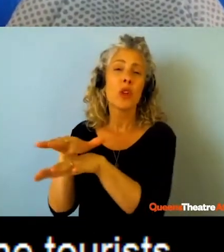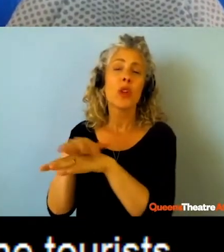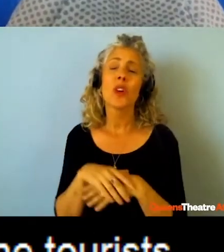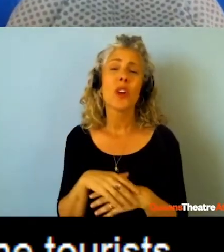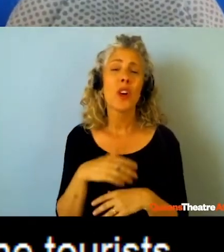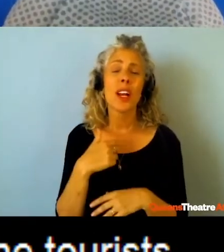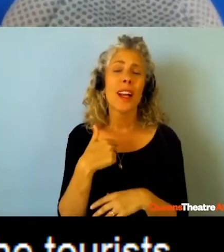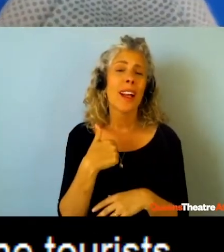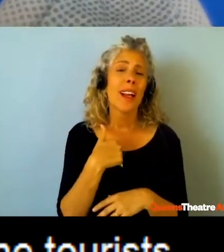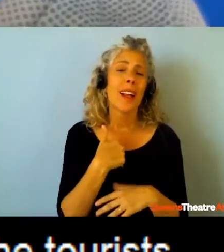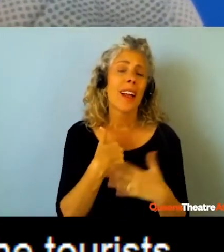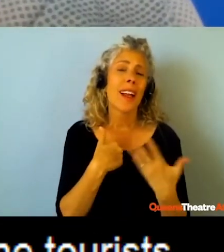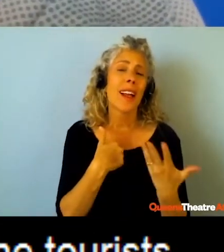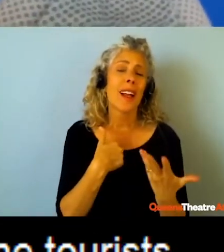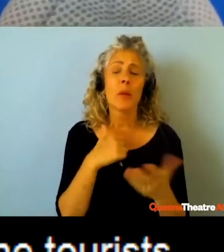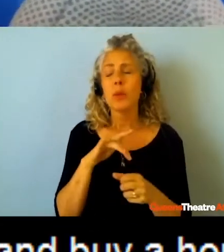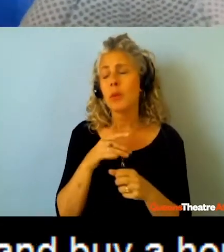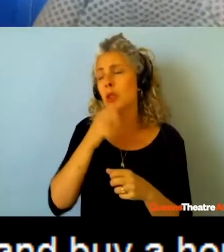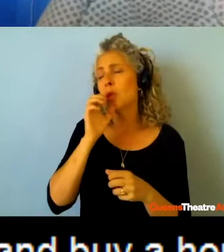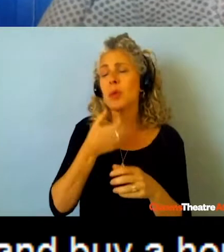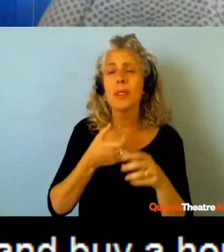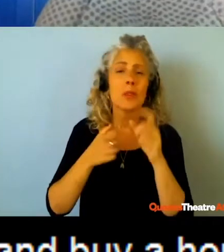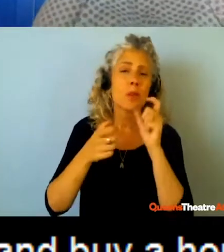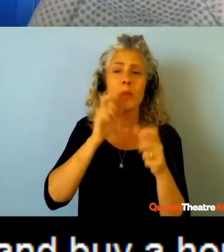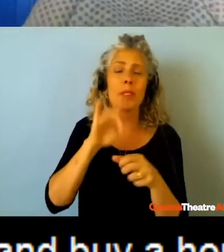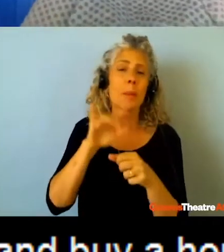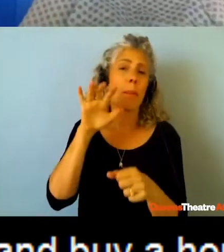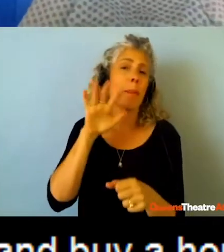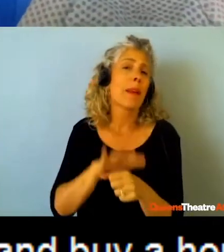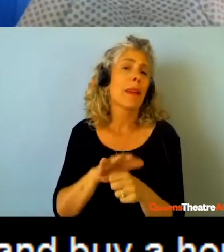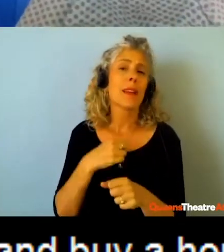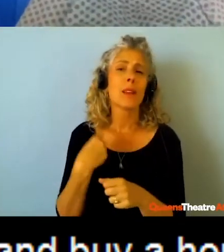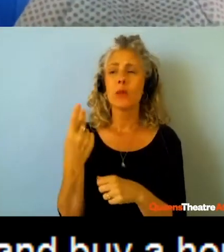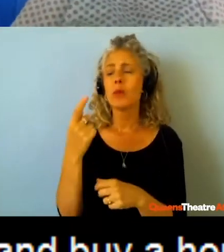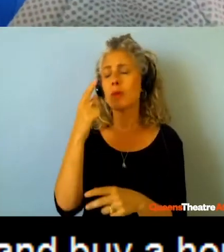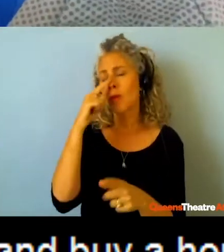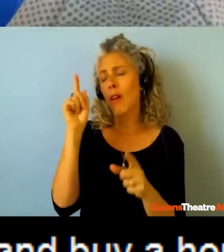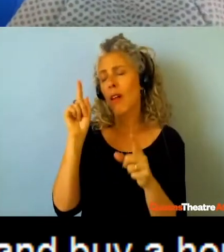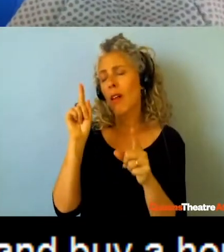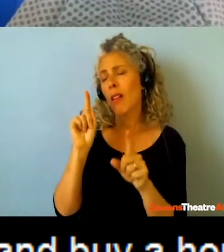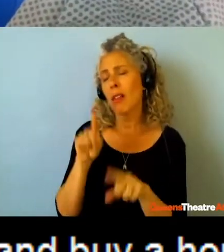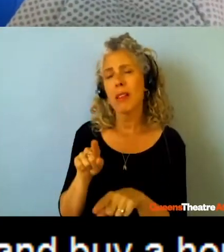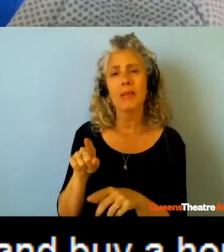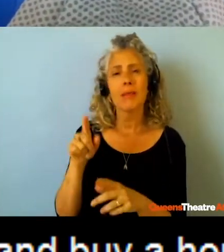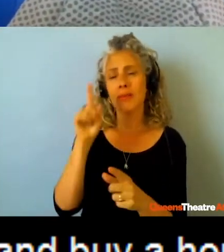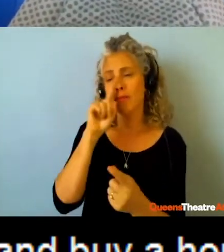for directions from the locals. And then we'd fall in love. And we'd buy a house